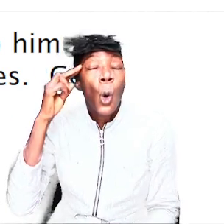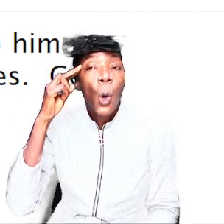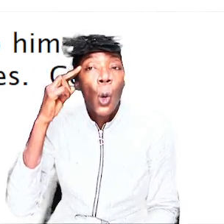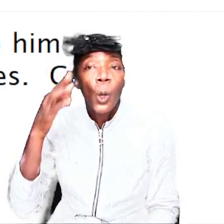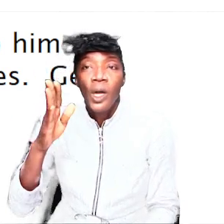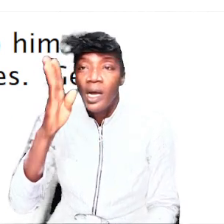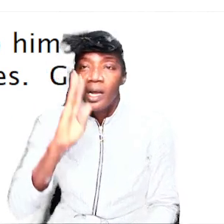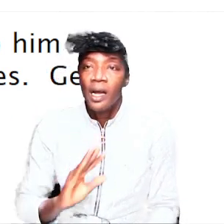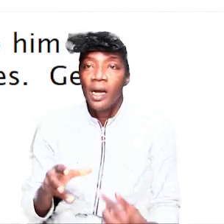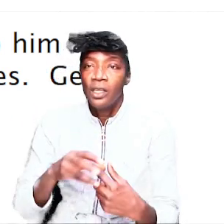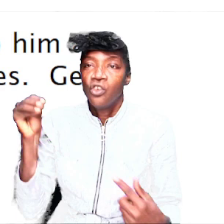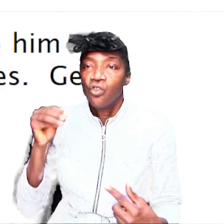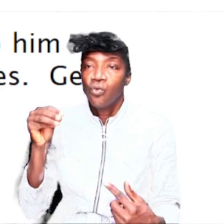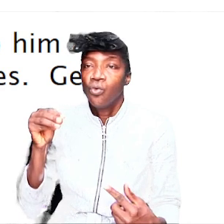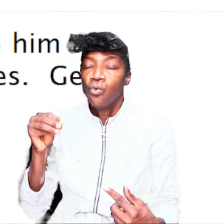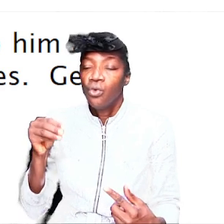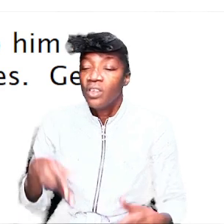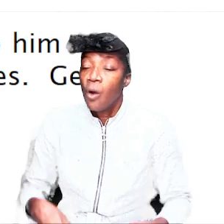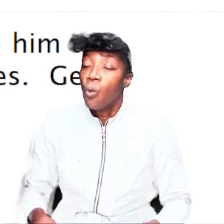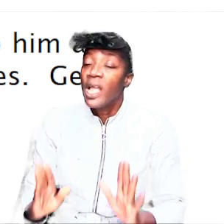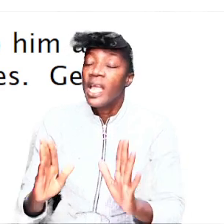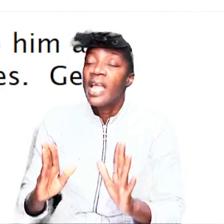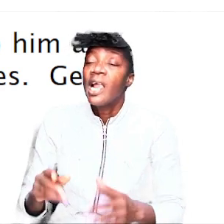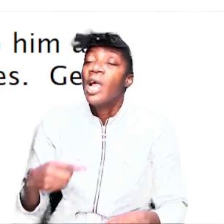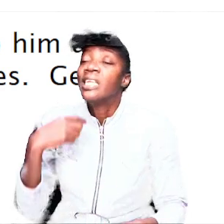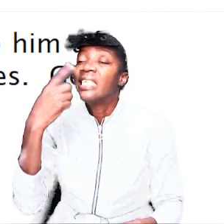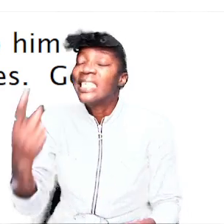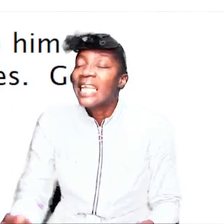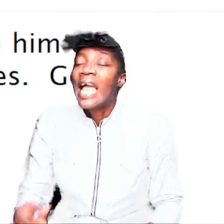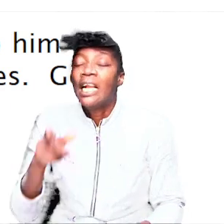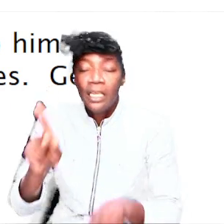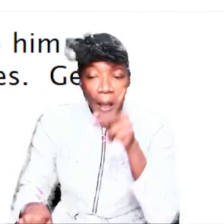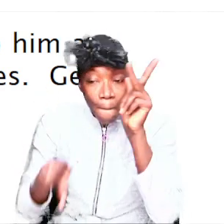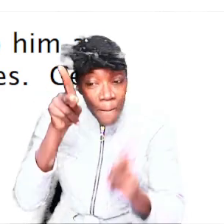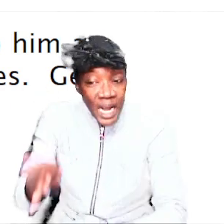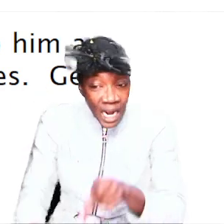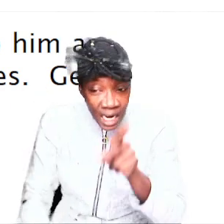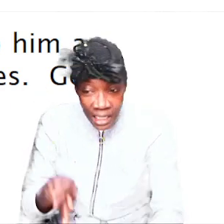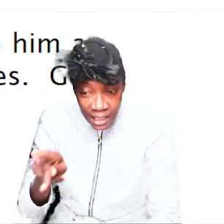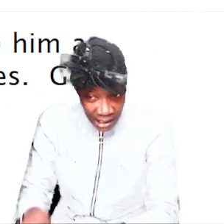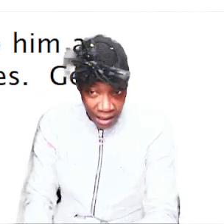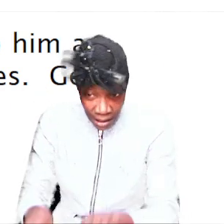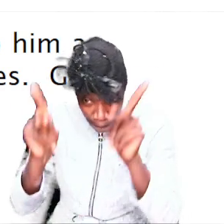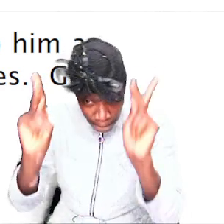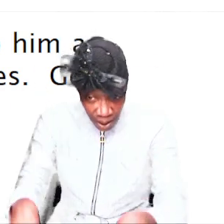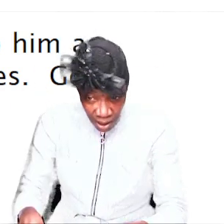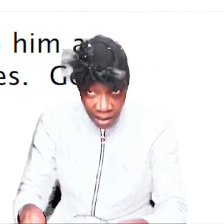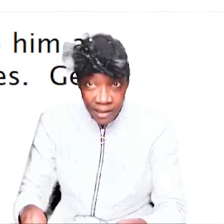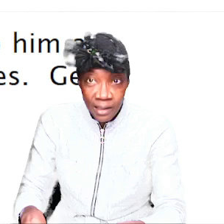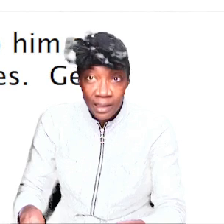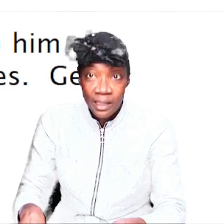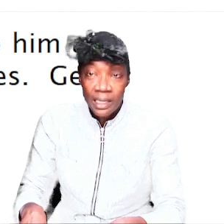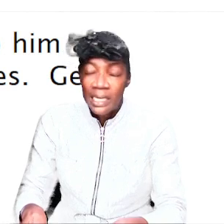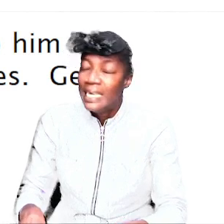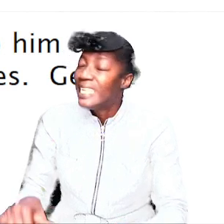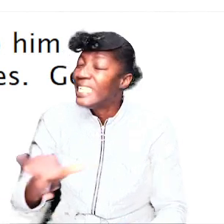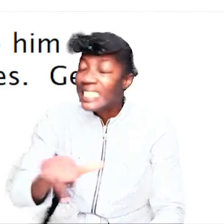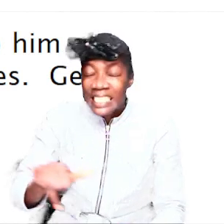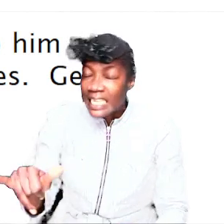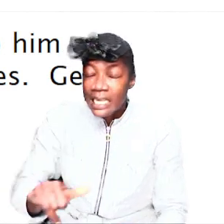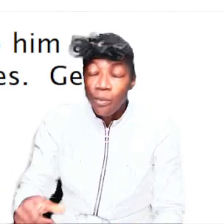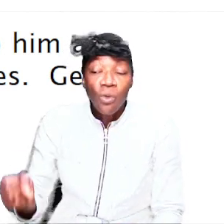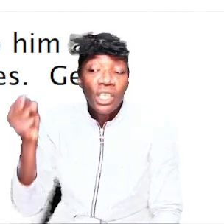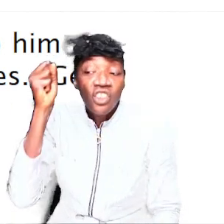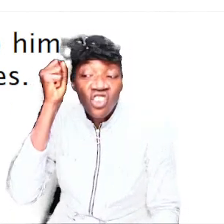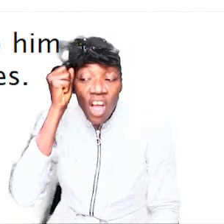choose an effective way to communicate the call to the individual. He did so with Saul by leading